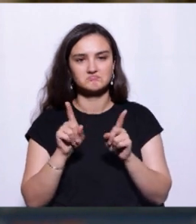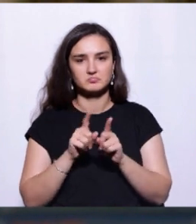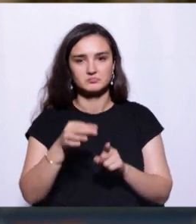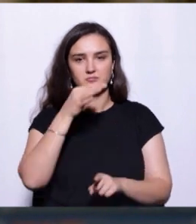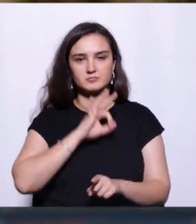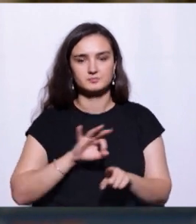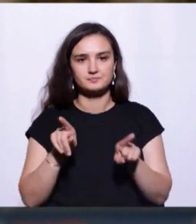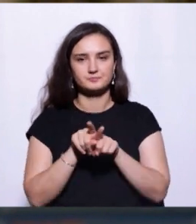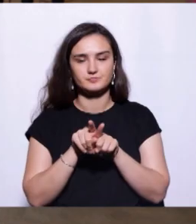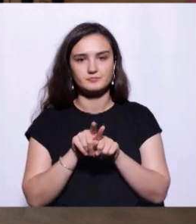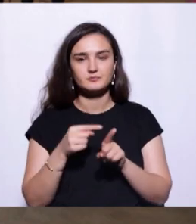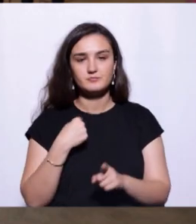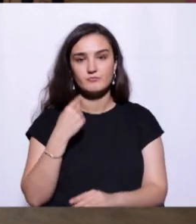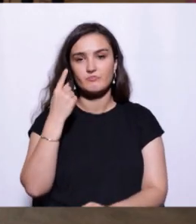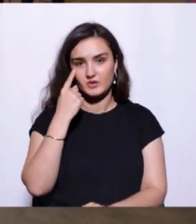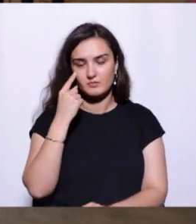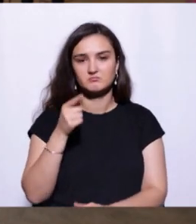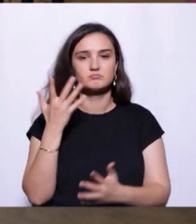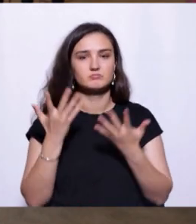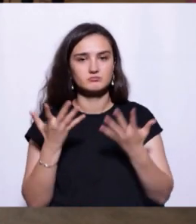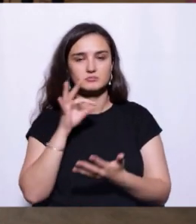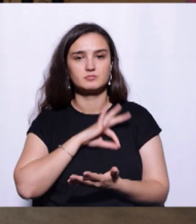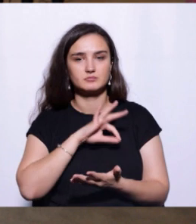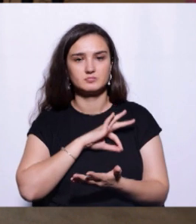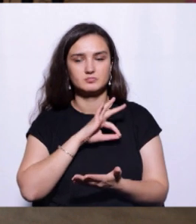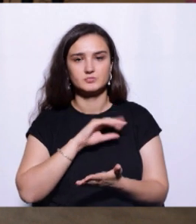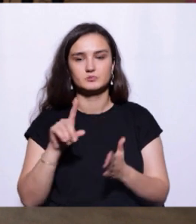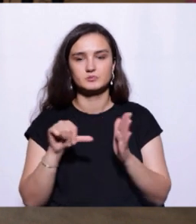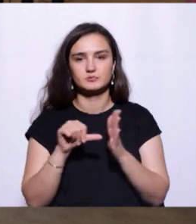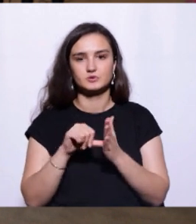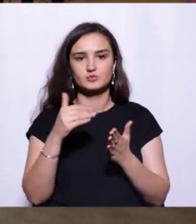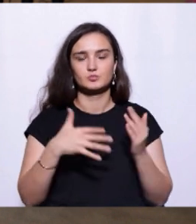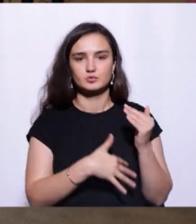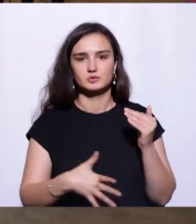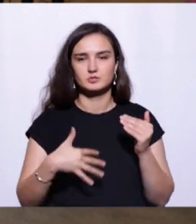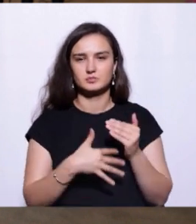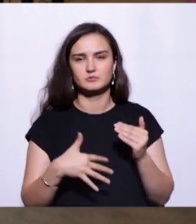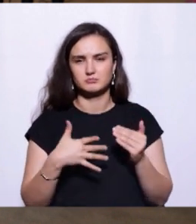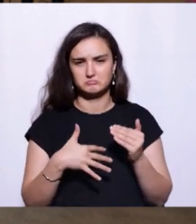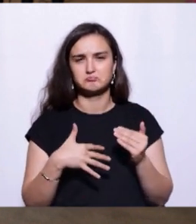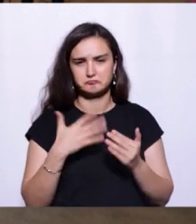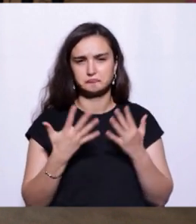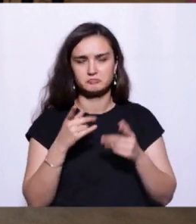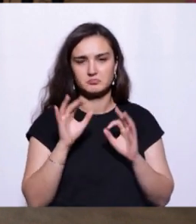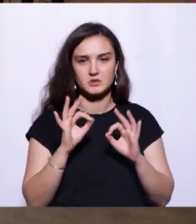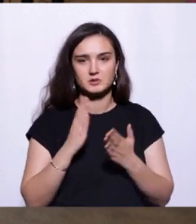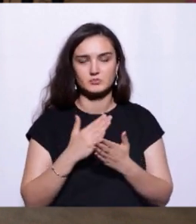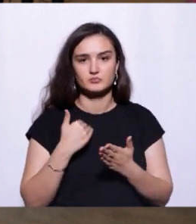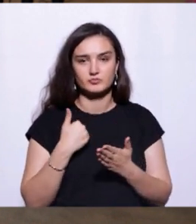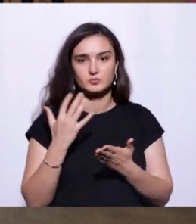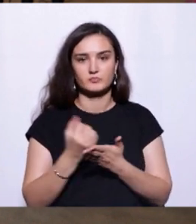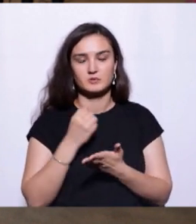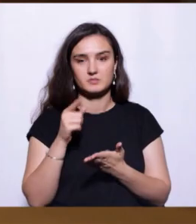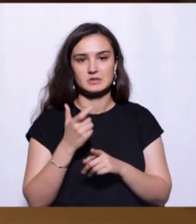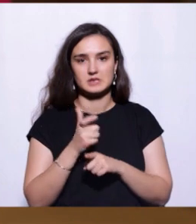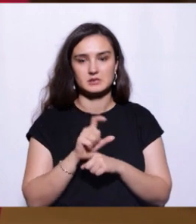pill. So I think it's probably used to help your stomach. You might be right. We are going to find this